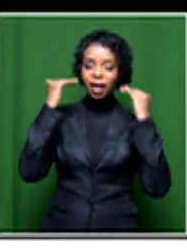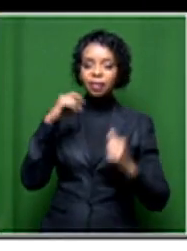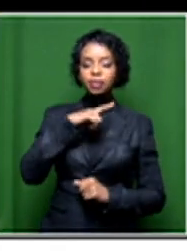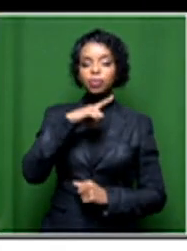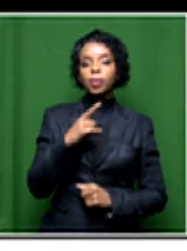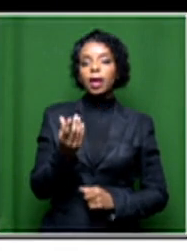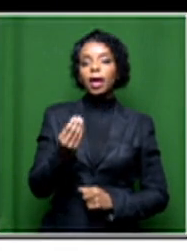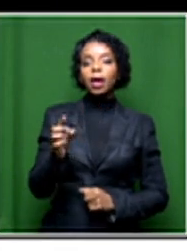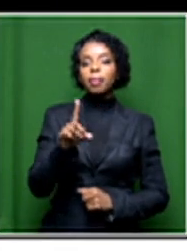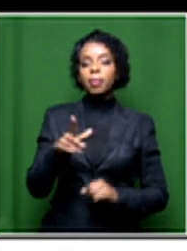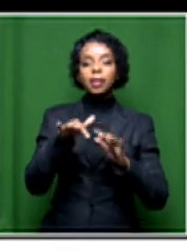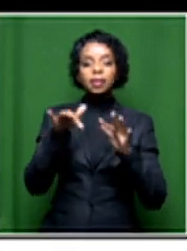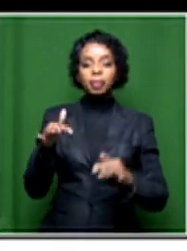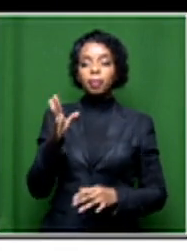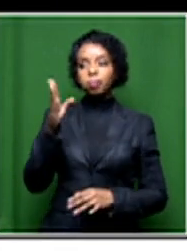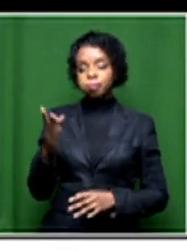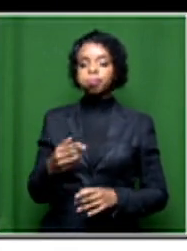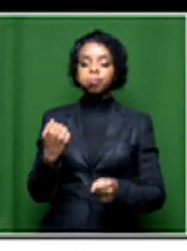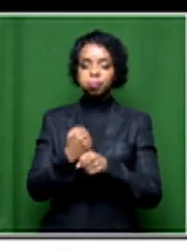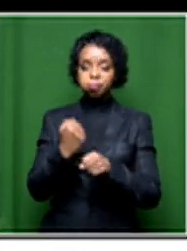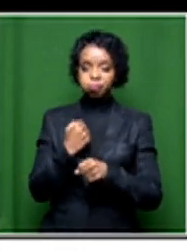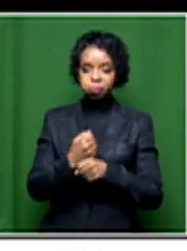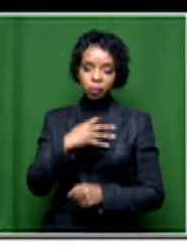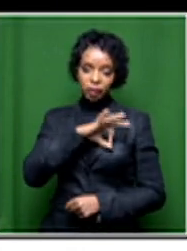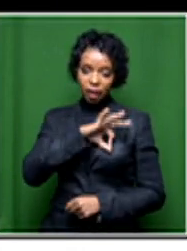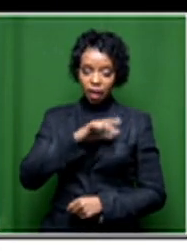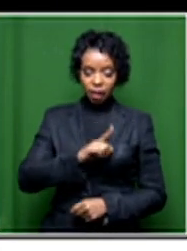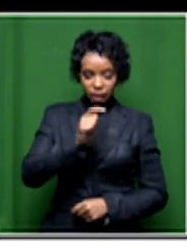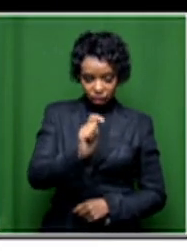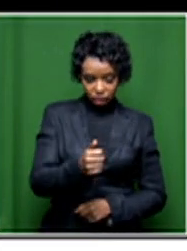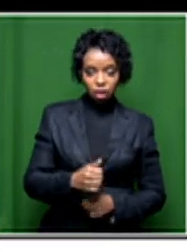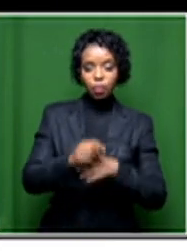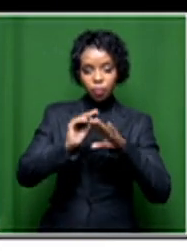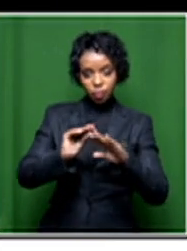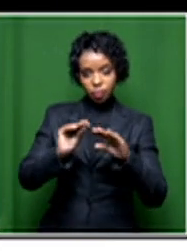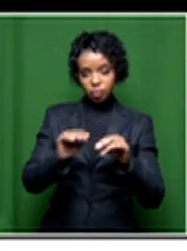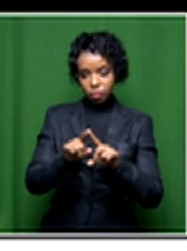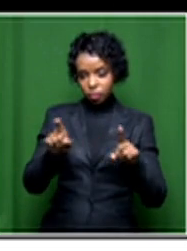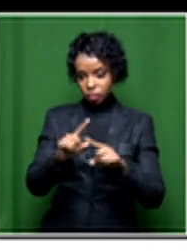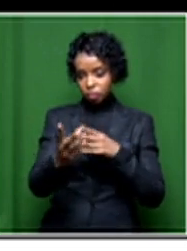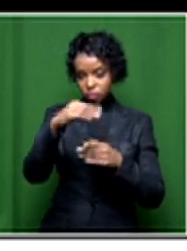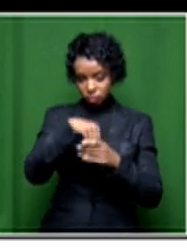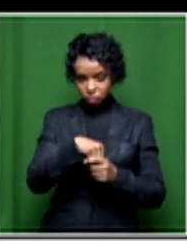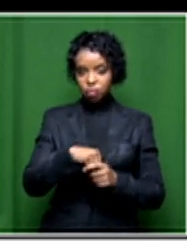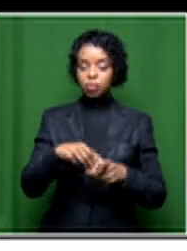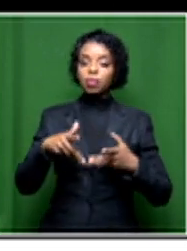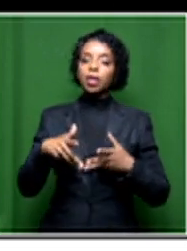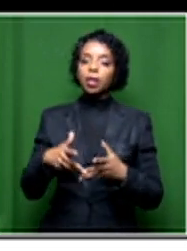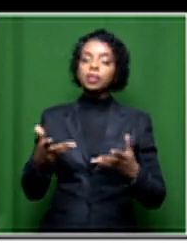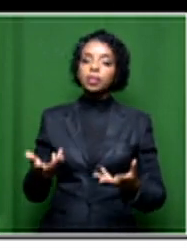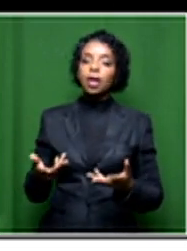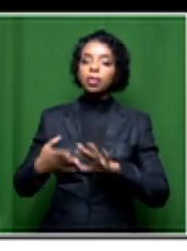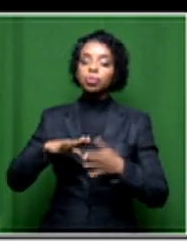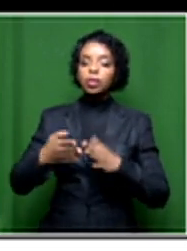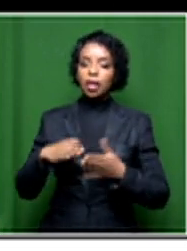refugees. We give them a job and a salary, and we also teach them skills to be a part of society again. And we copied exactly that to